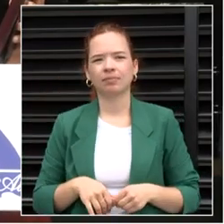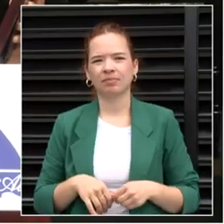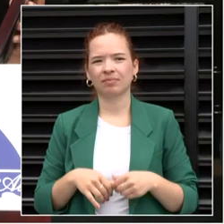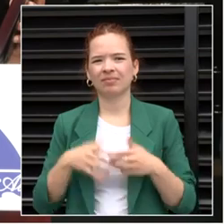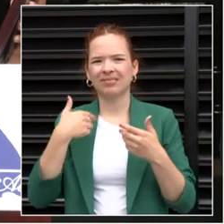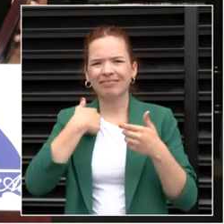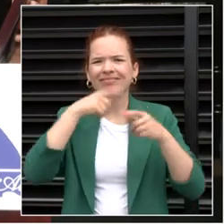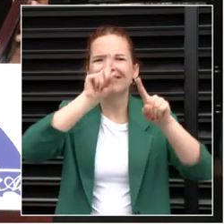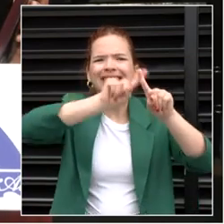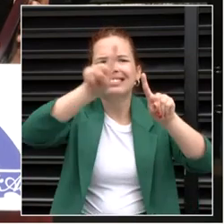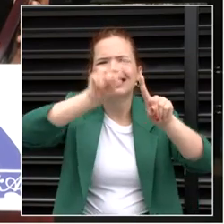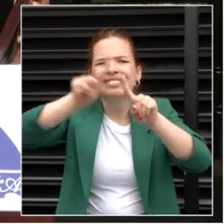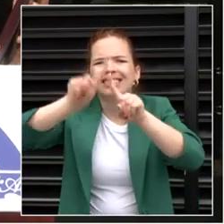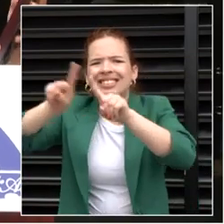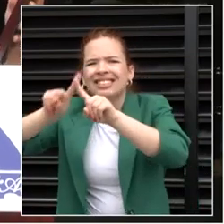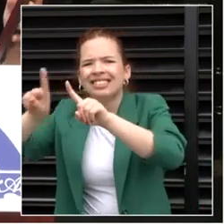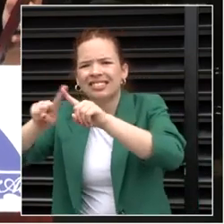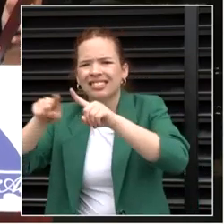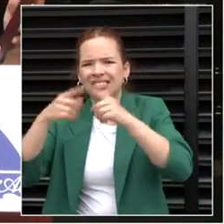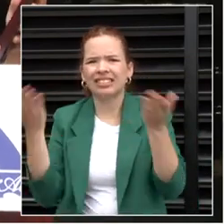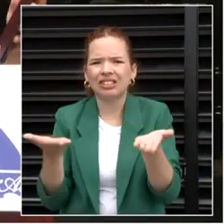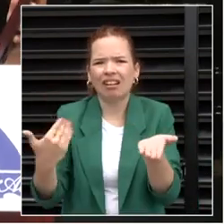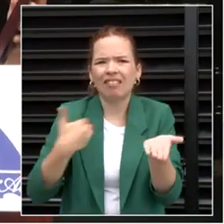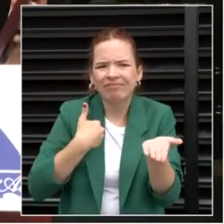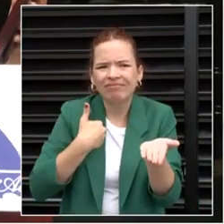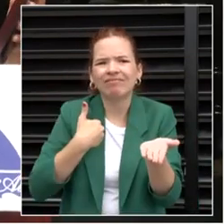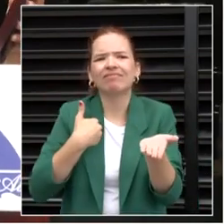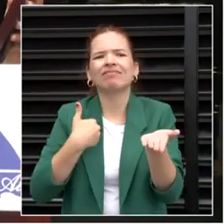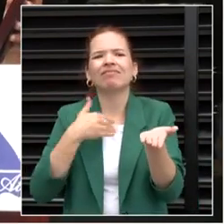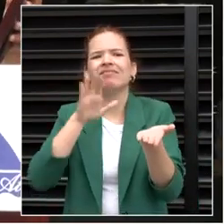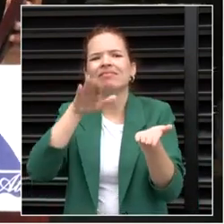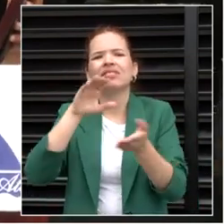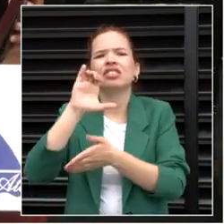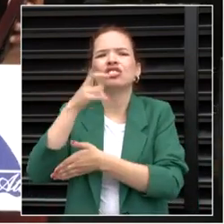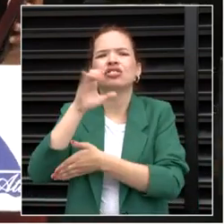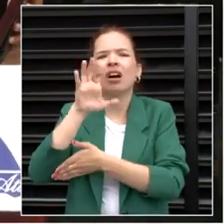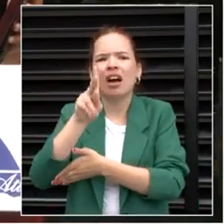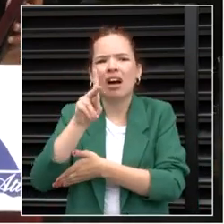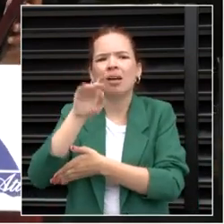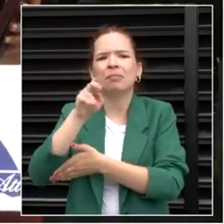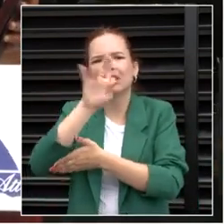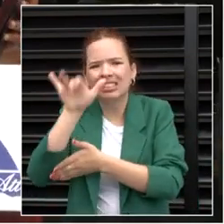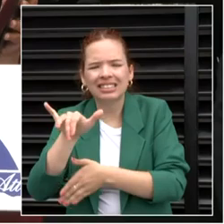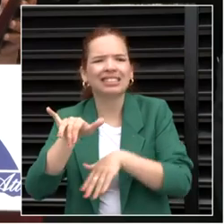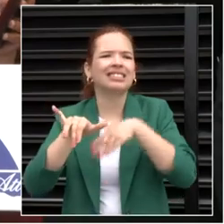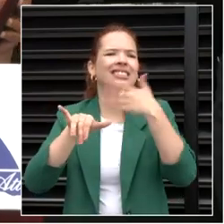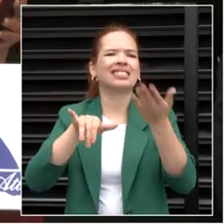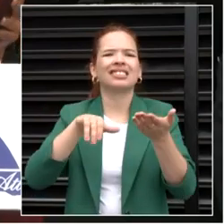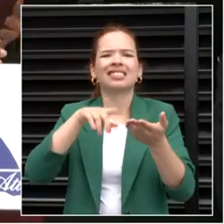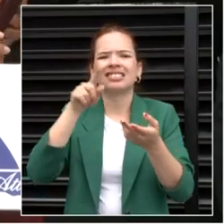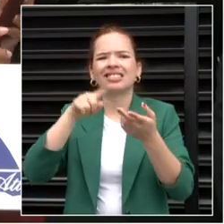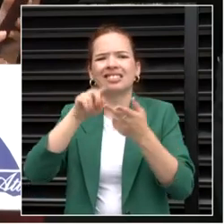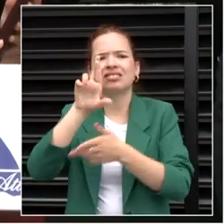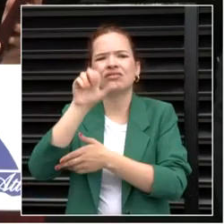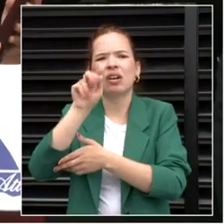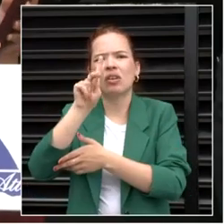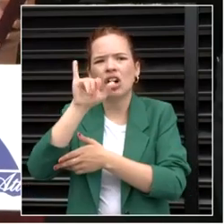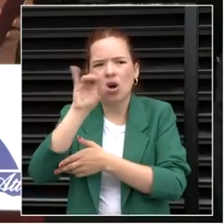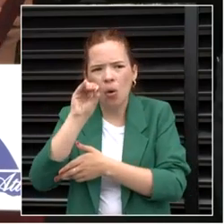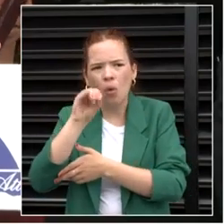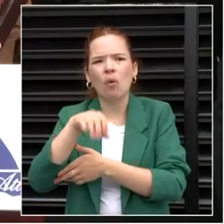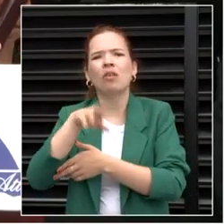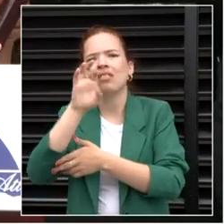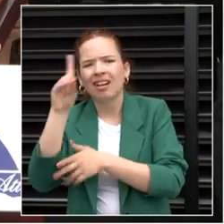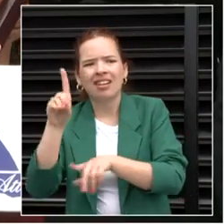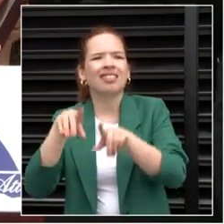Chuck Berry to Radiohead, Dolly Parton as well. In 2016, it was a